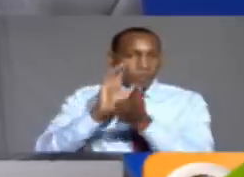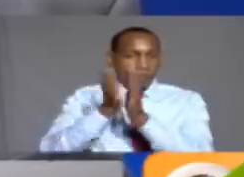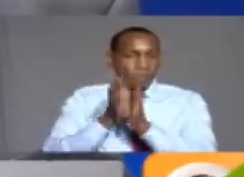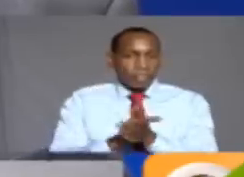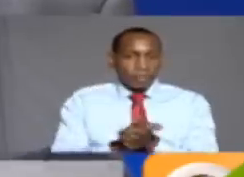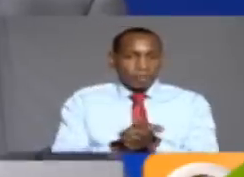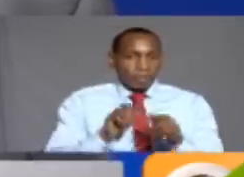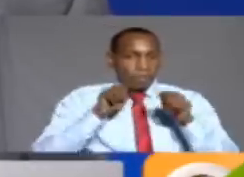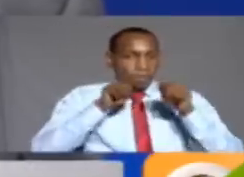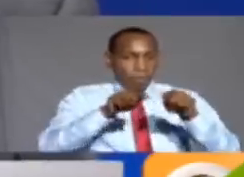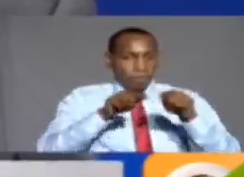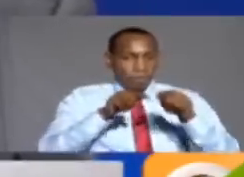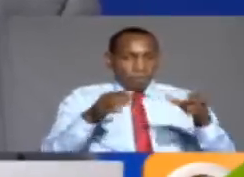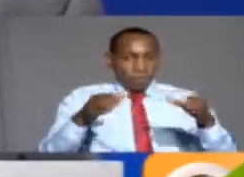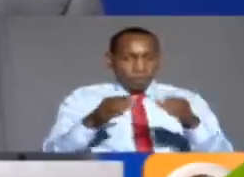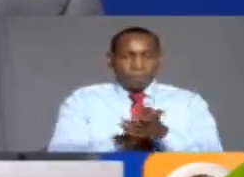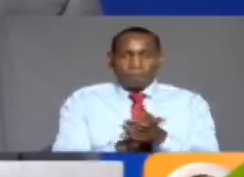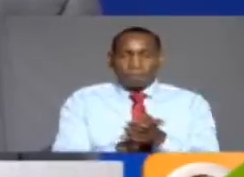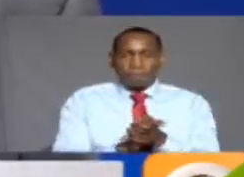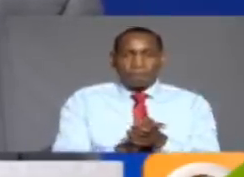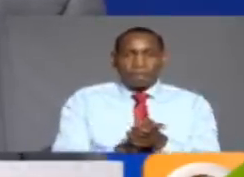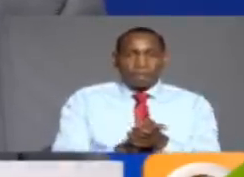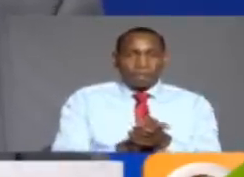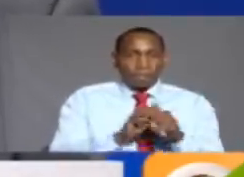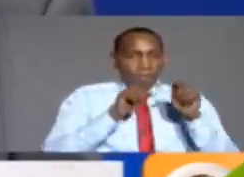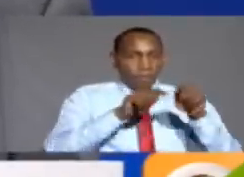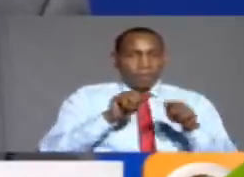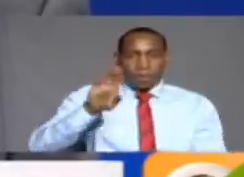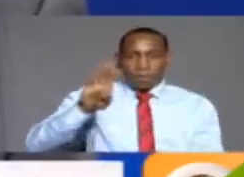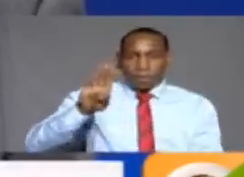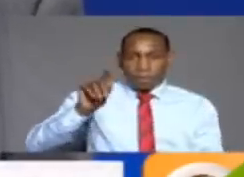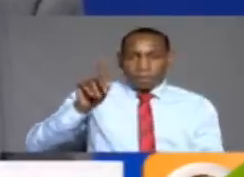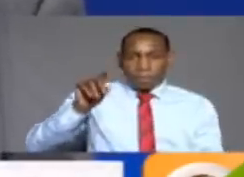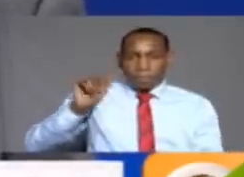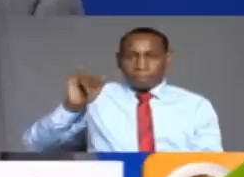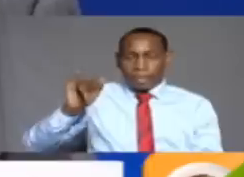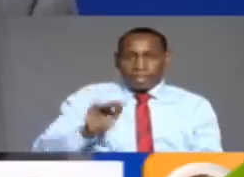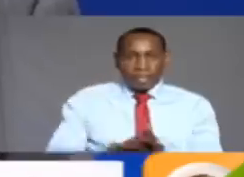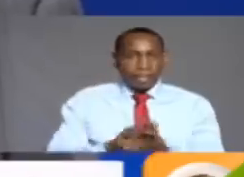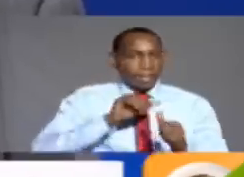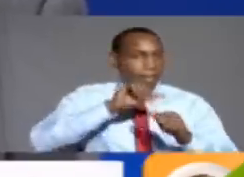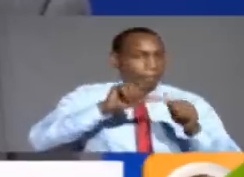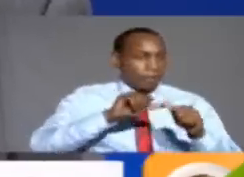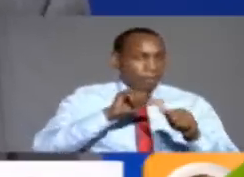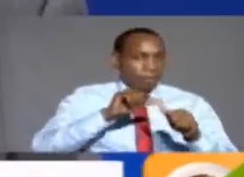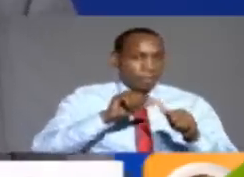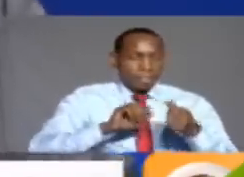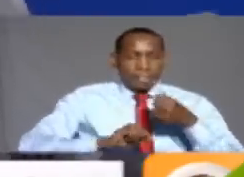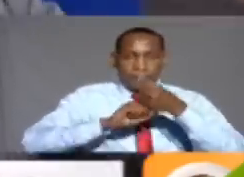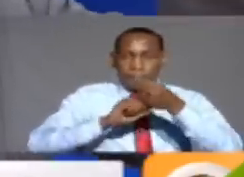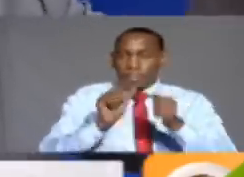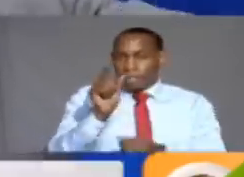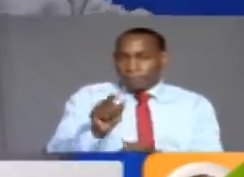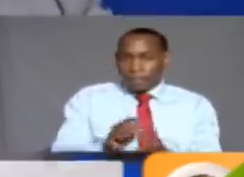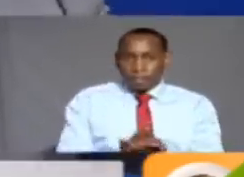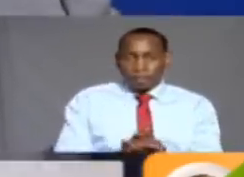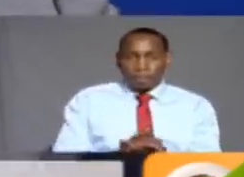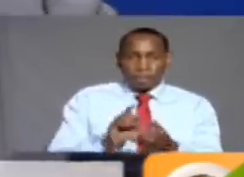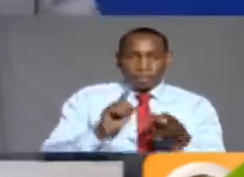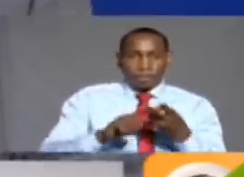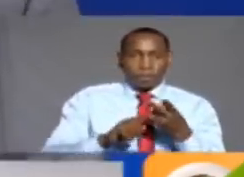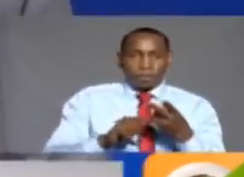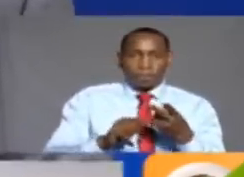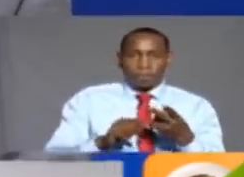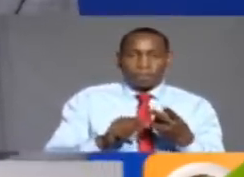his troops to order, to call Badi to order, who think this is about leaving, endorsing someone, to call Joho to